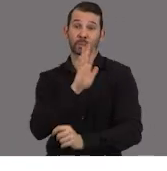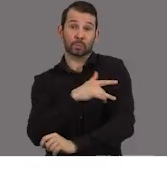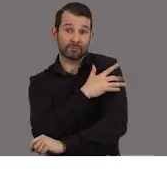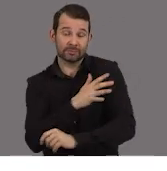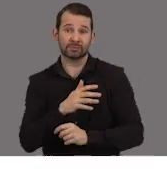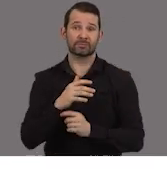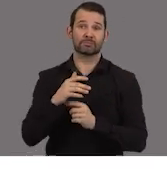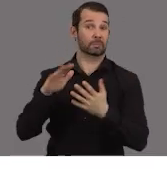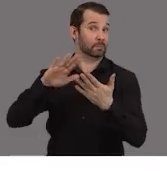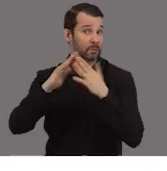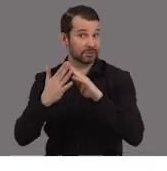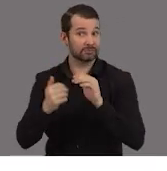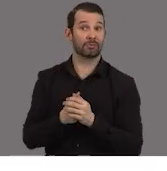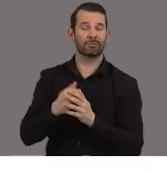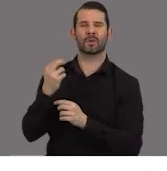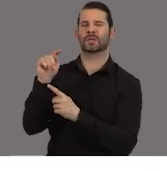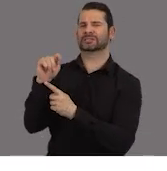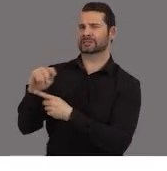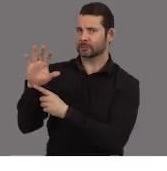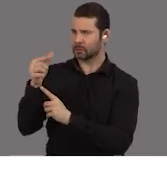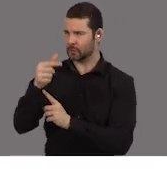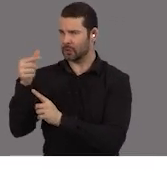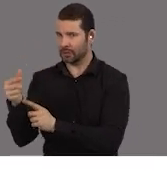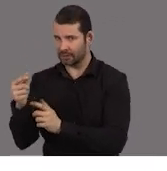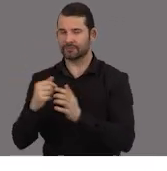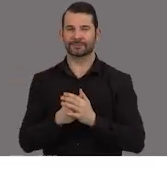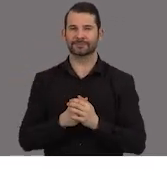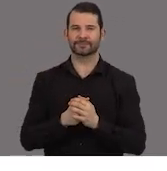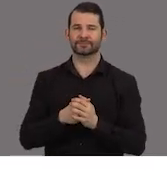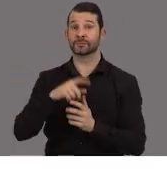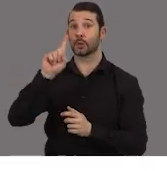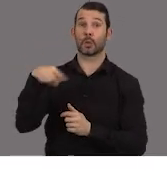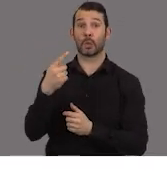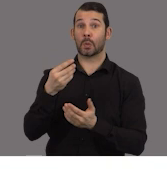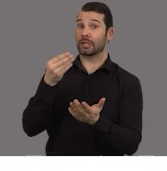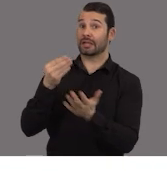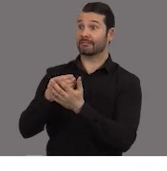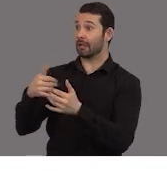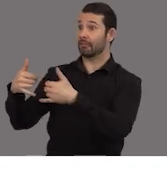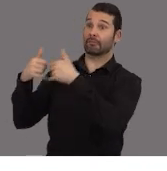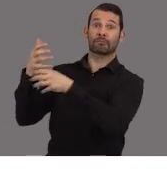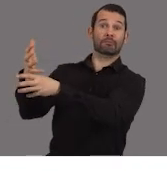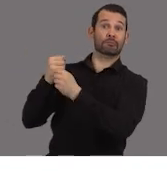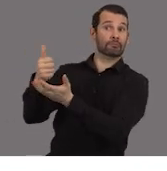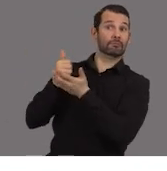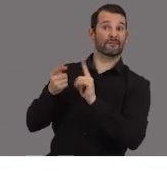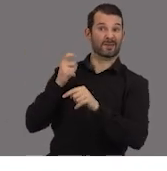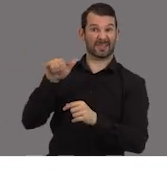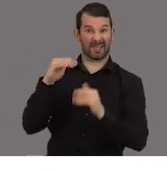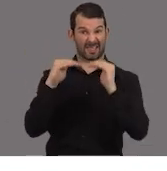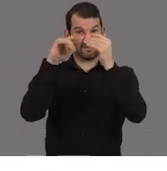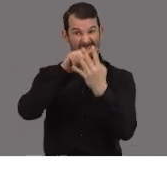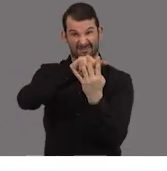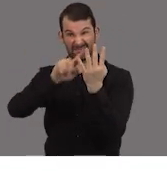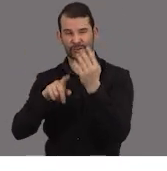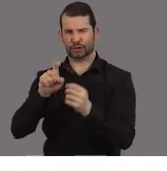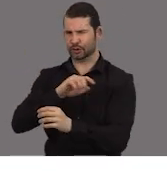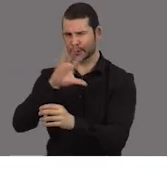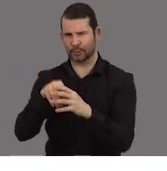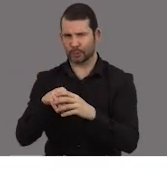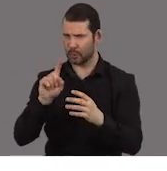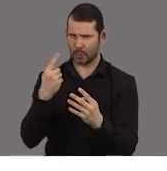provincial, municipal, or territorial government. Only funds received from one of these levels of government should be